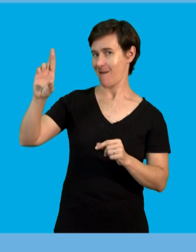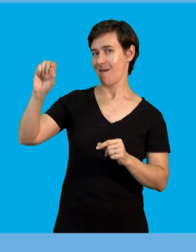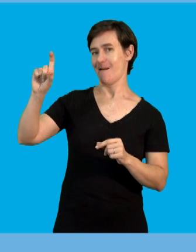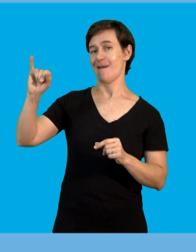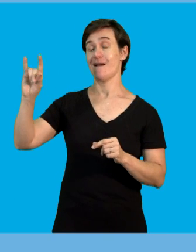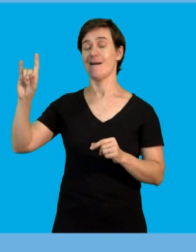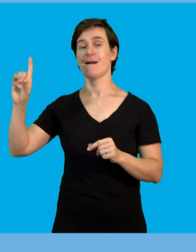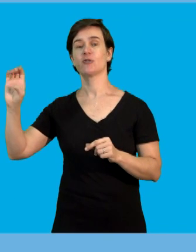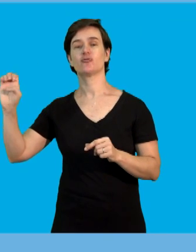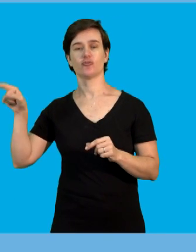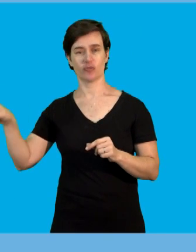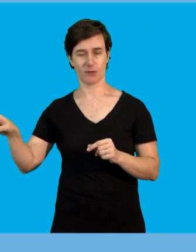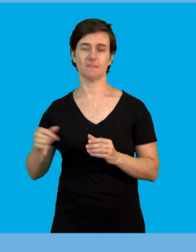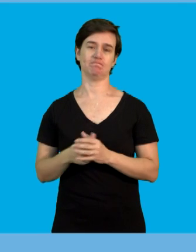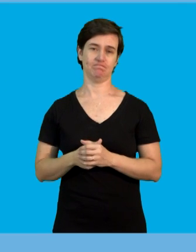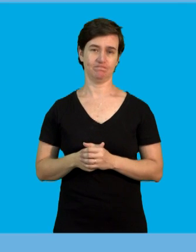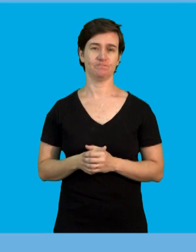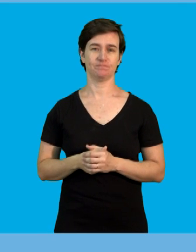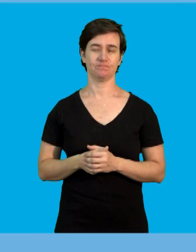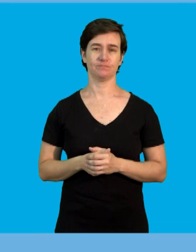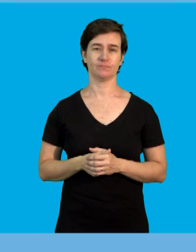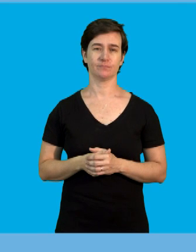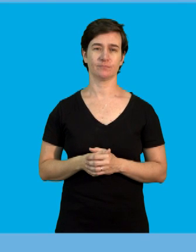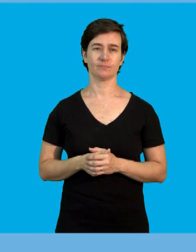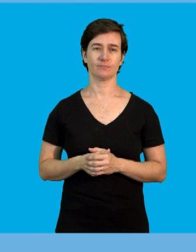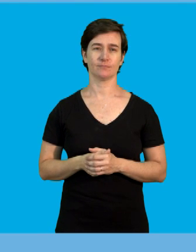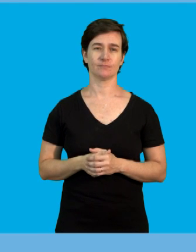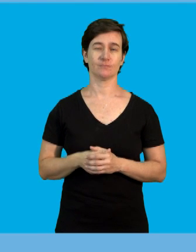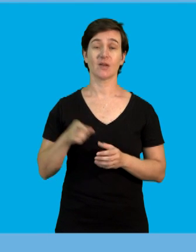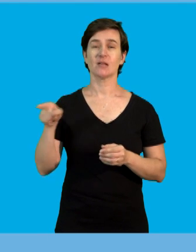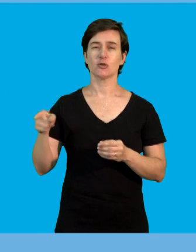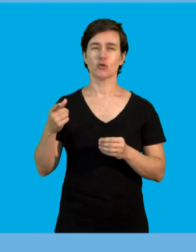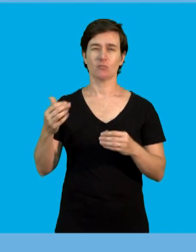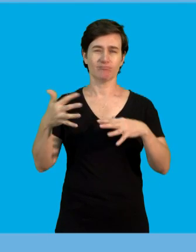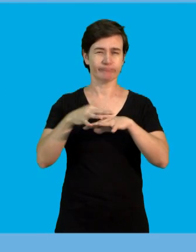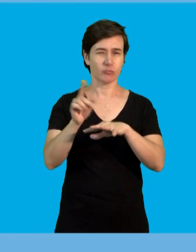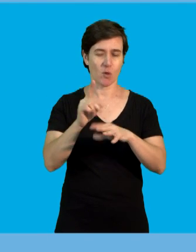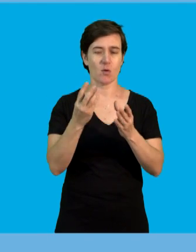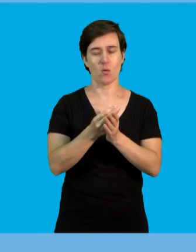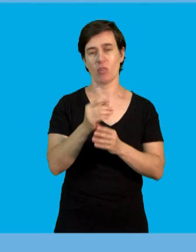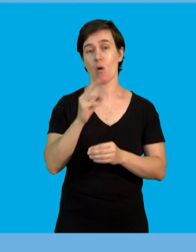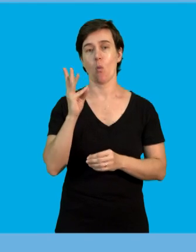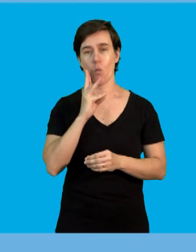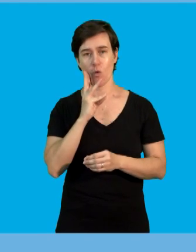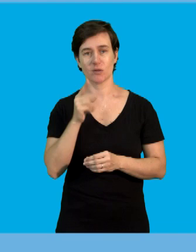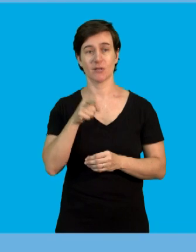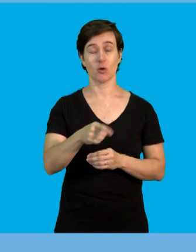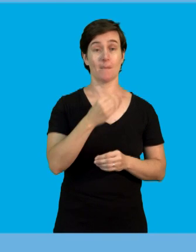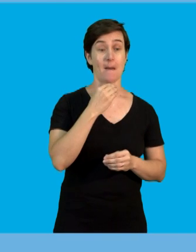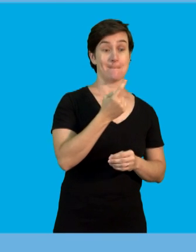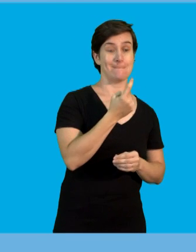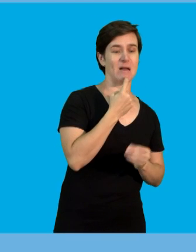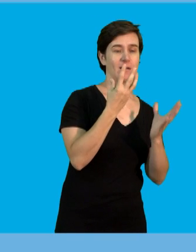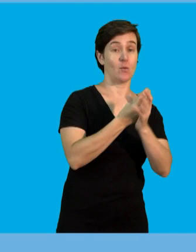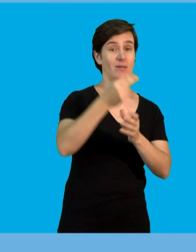hydroxide. So the hydroxide that is going to be reacting with this metal, it will be coming from the water, because that's going to be our H2O.